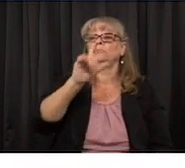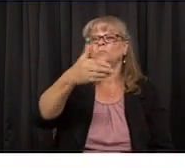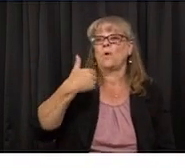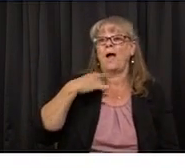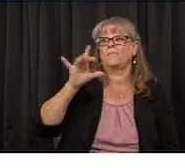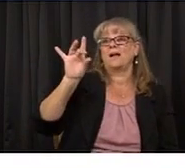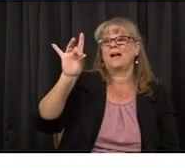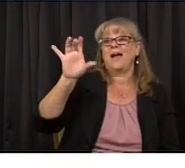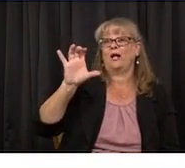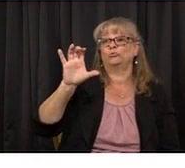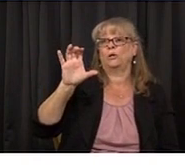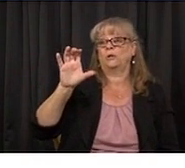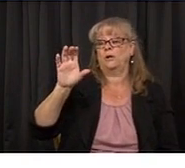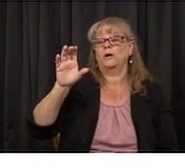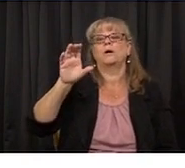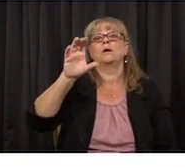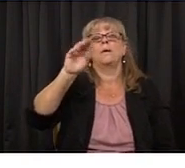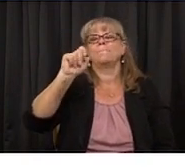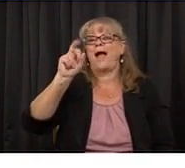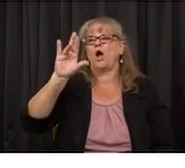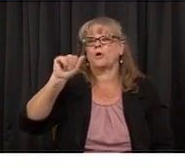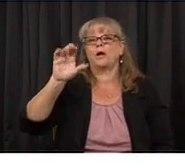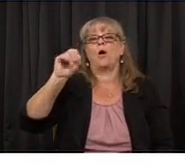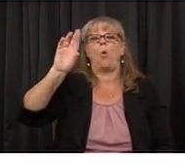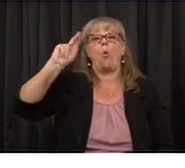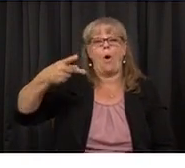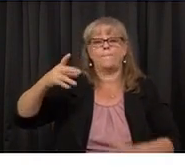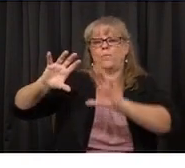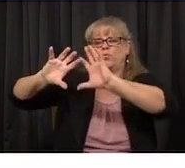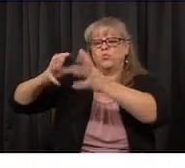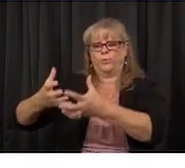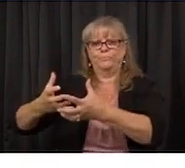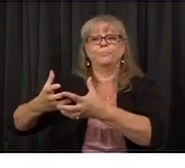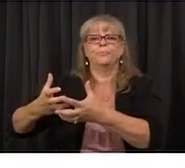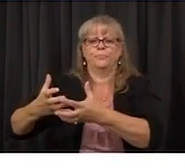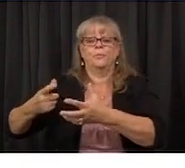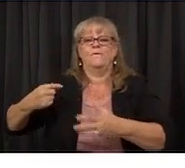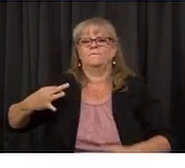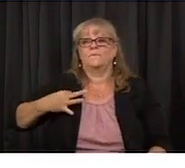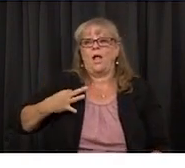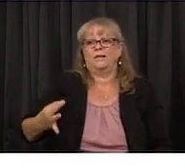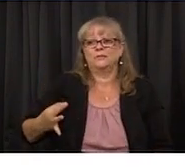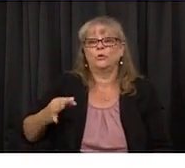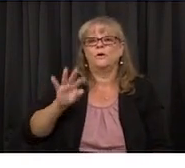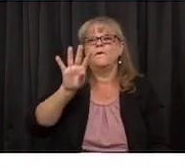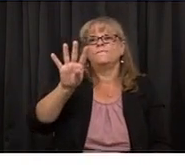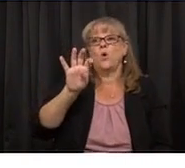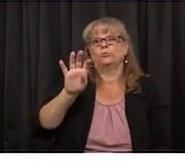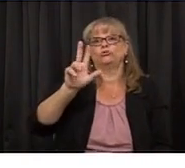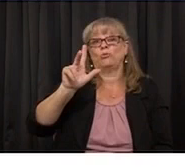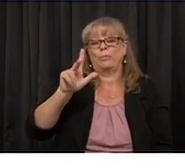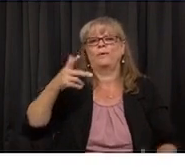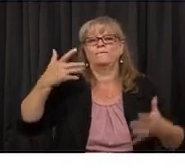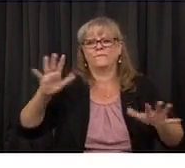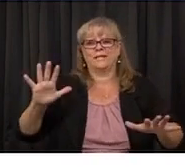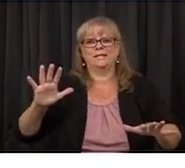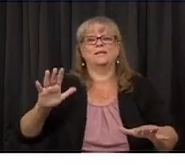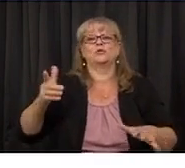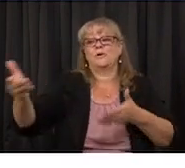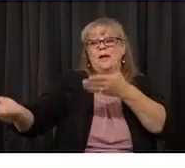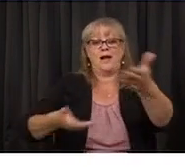contact tracing and work. To date, we have 423 that are onboarded and are up and going. An additional